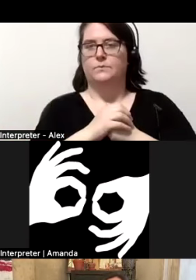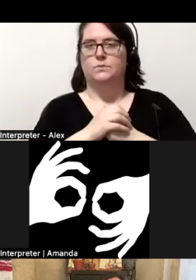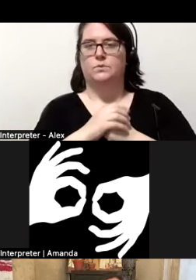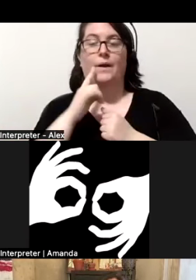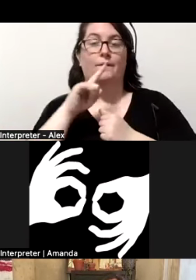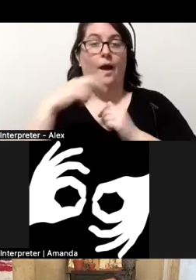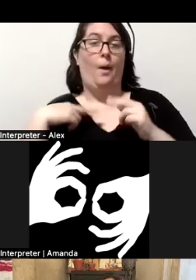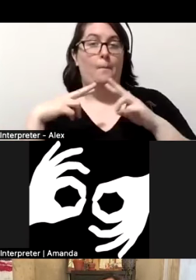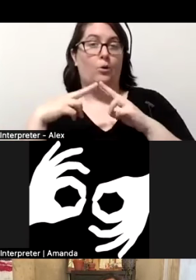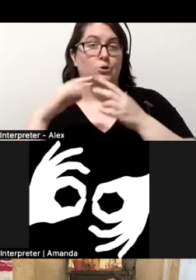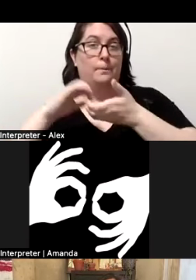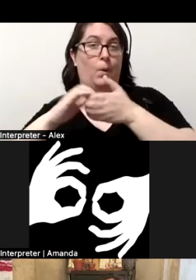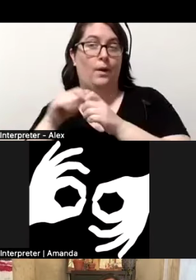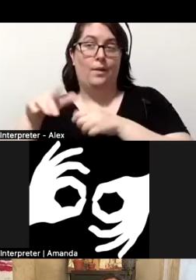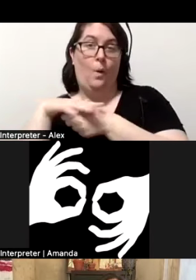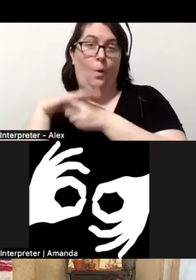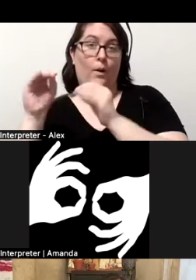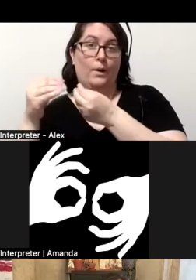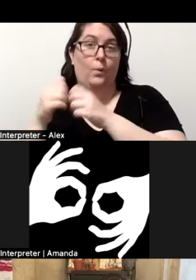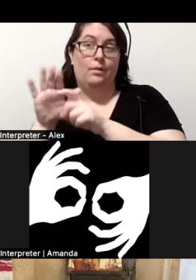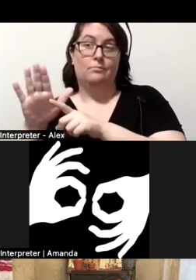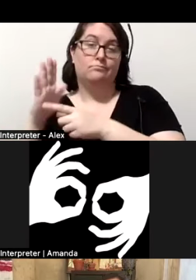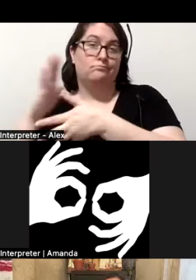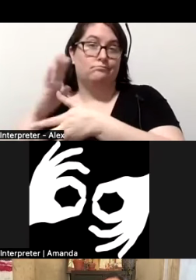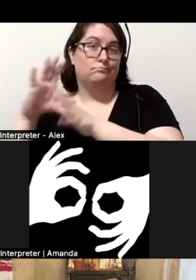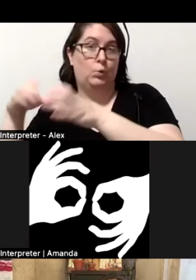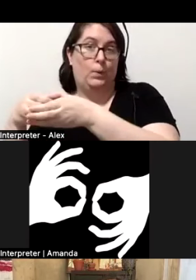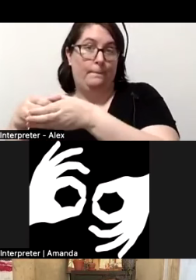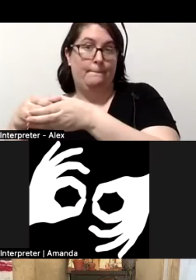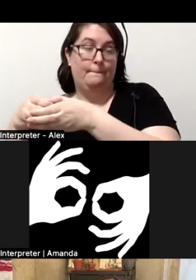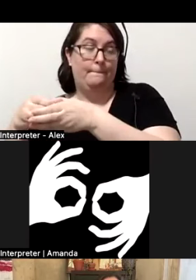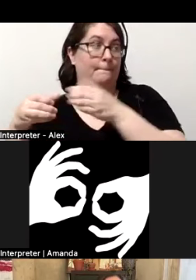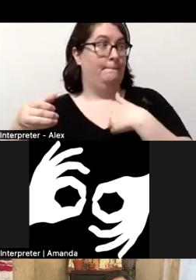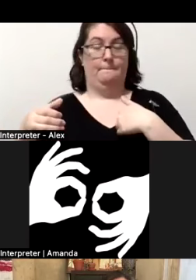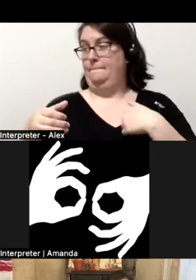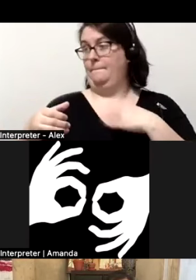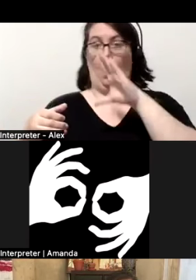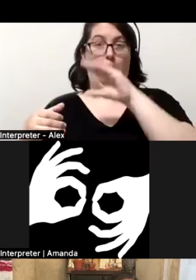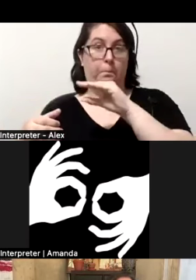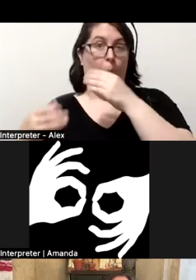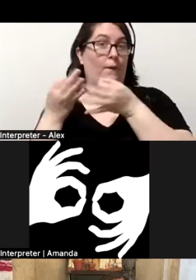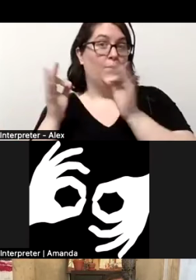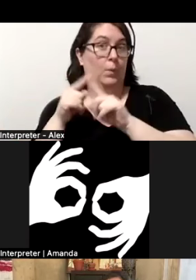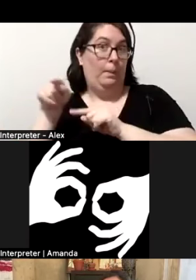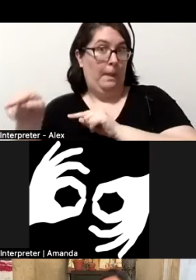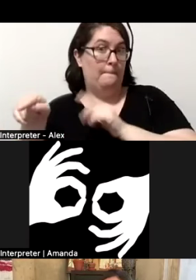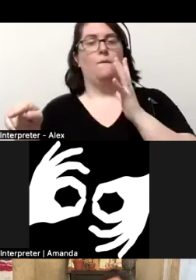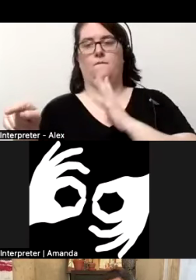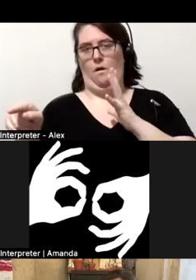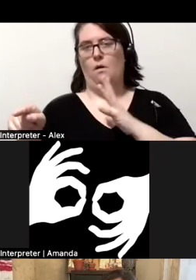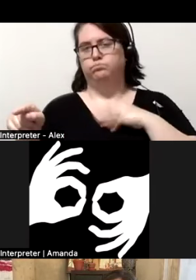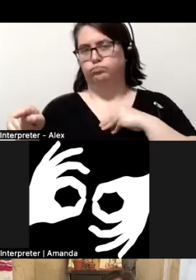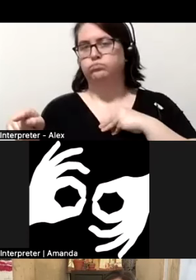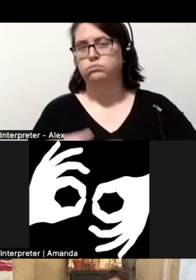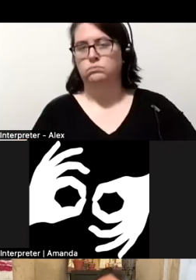partnership with a local organization that works with a certain priority group in the community and you offered free tickets through that partnership, that's something that